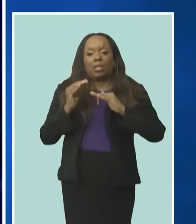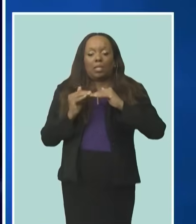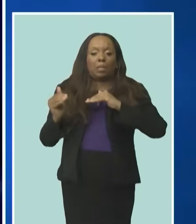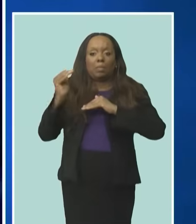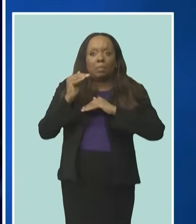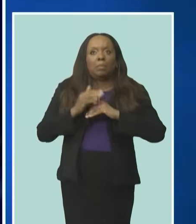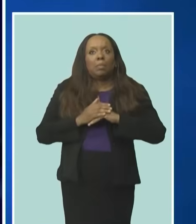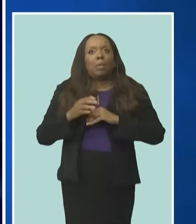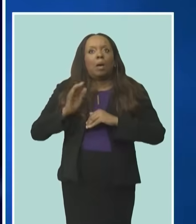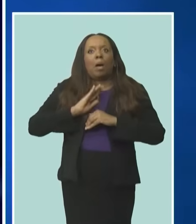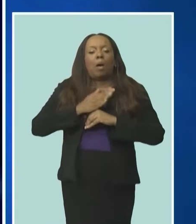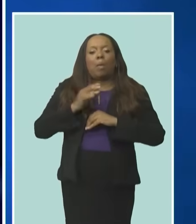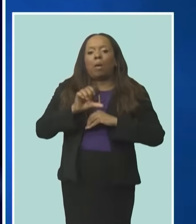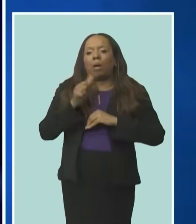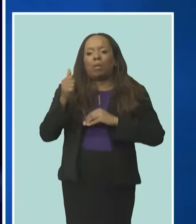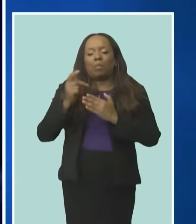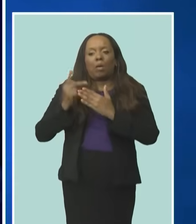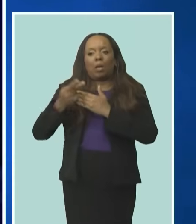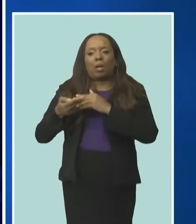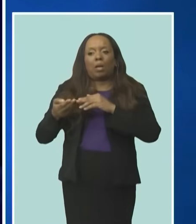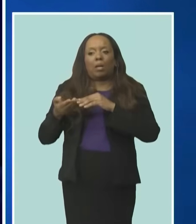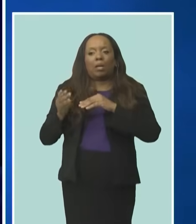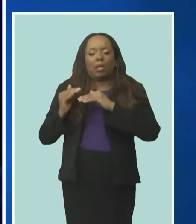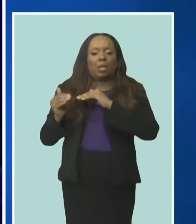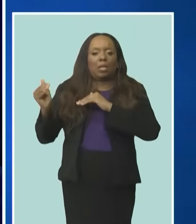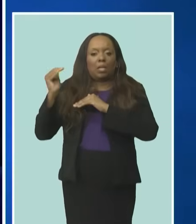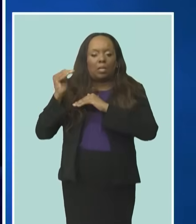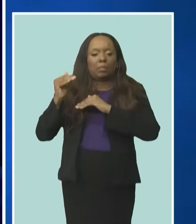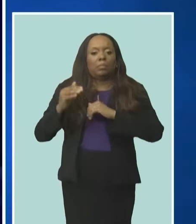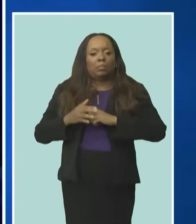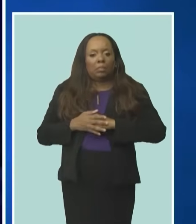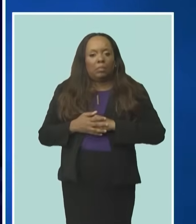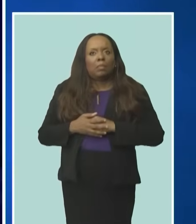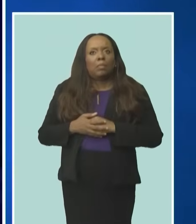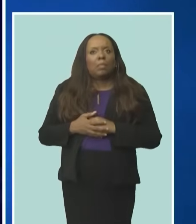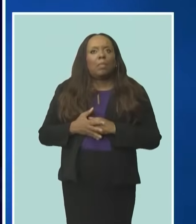Fund is up 13%. And even in the boring bond world, we're